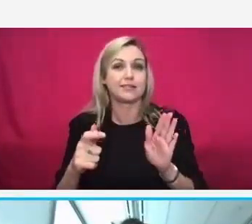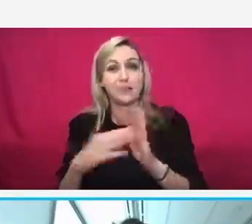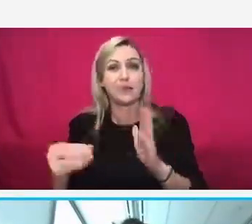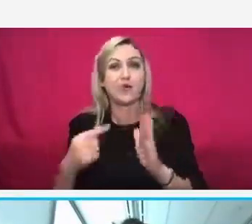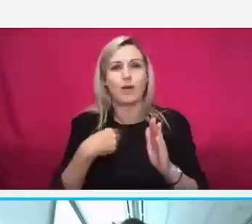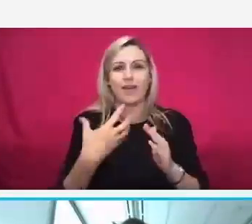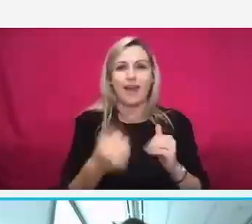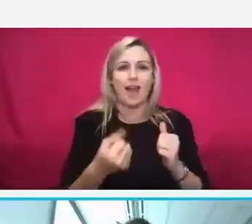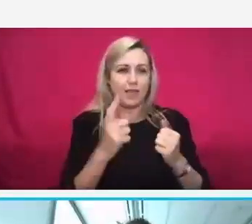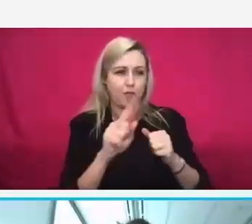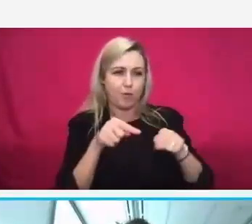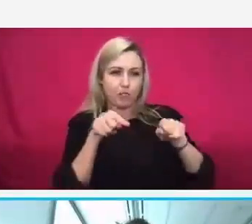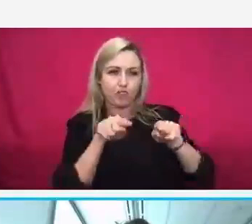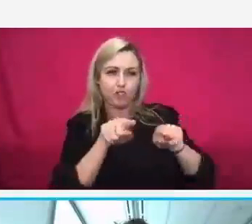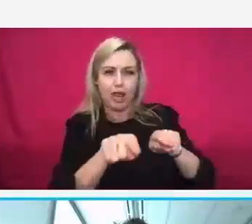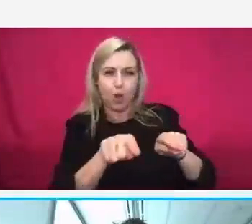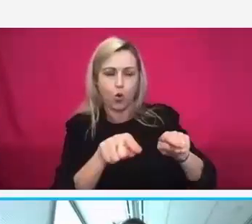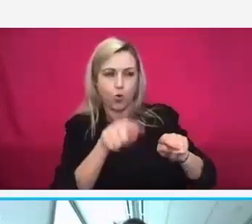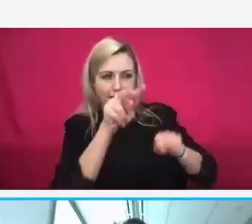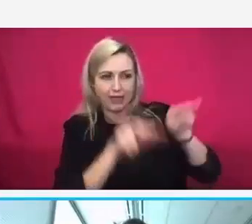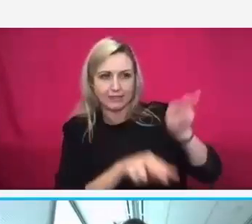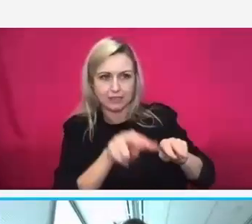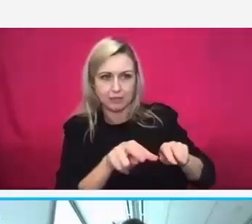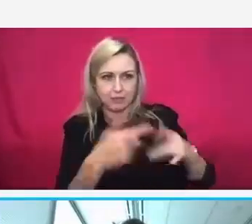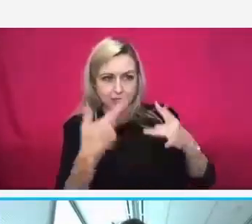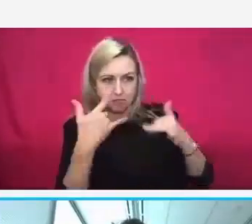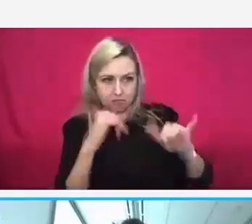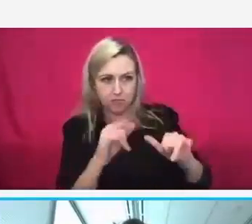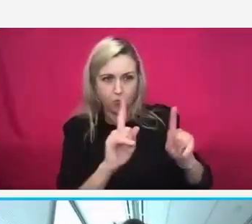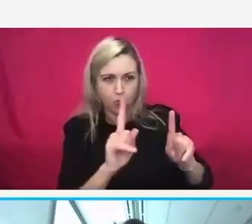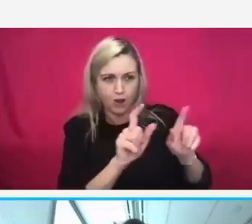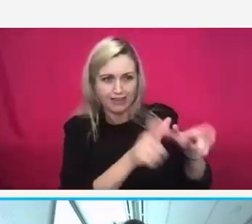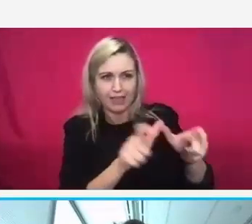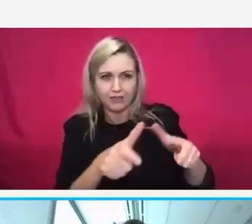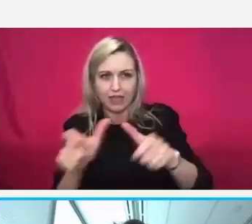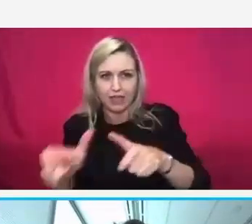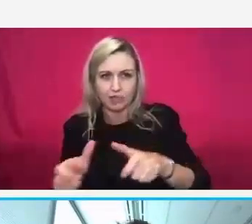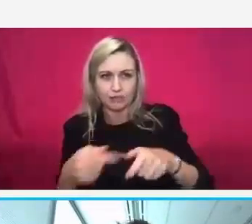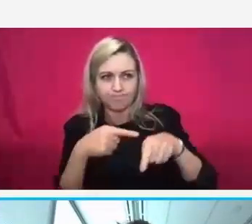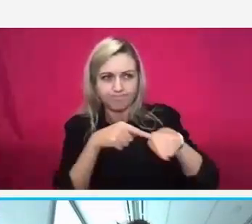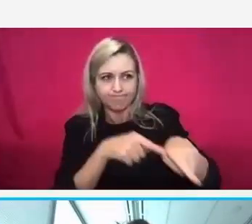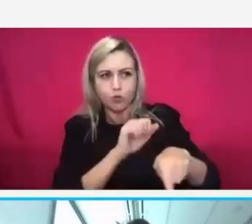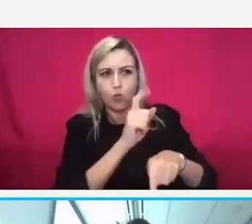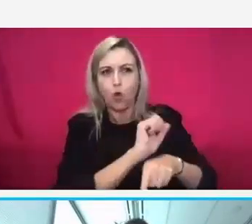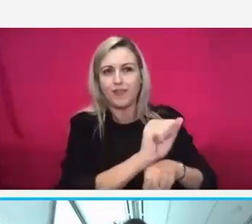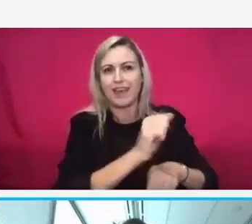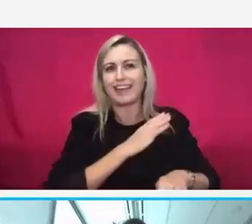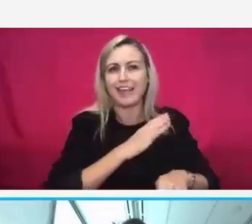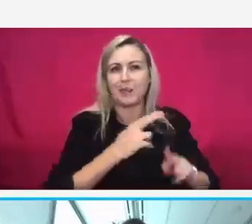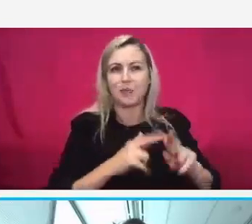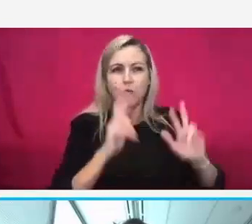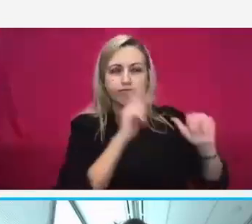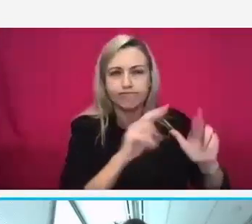shadow assessments with all aged care residents to determine AN-ACC classifications that reflect their care needs. The outcome of